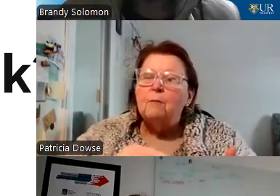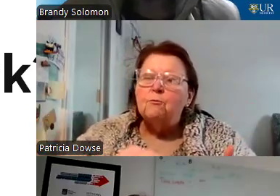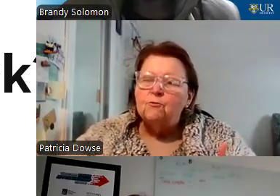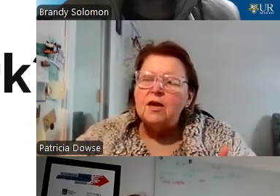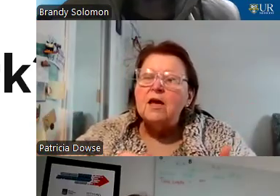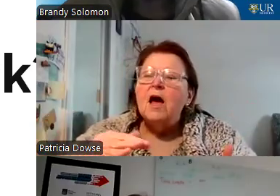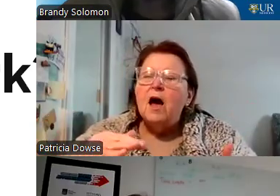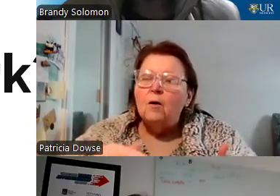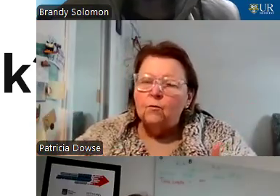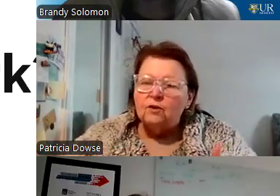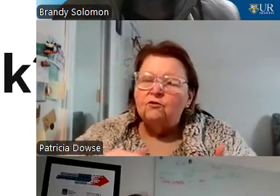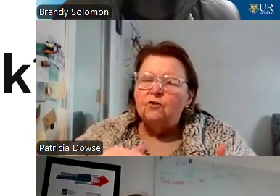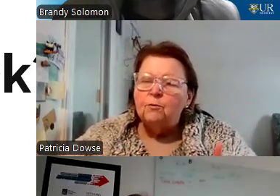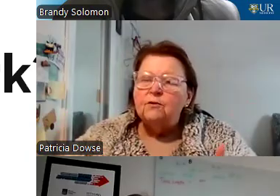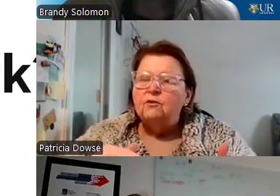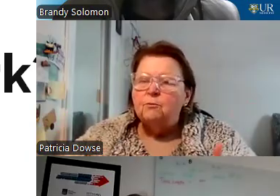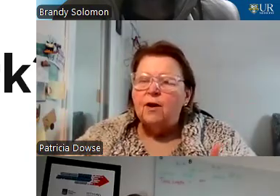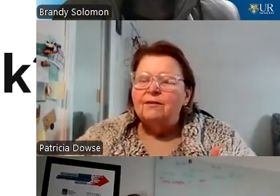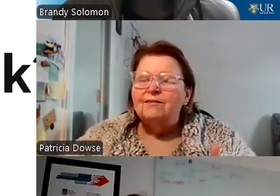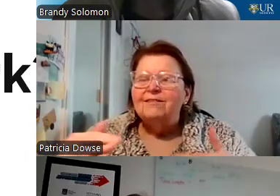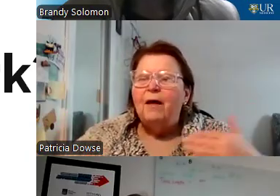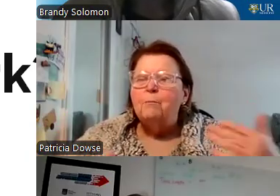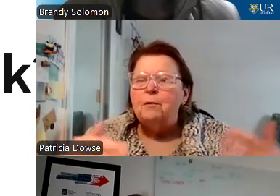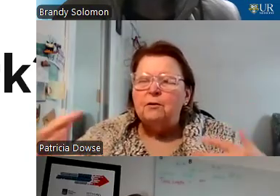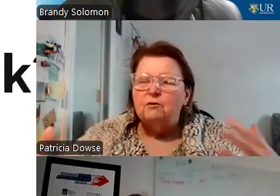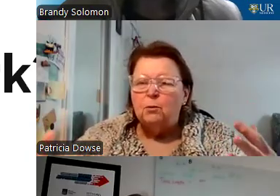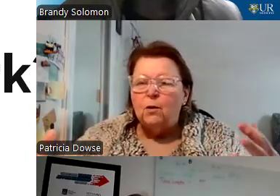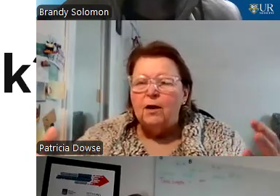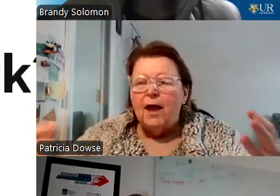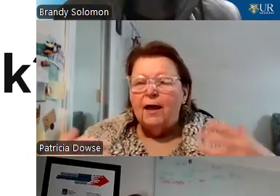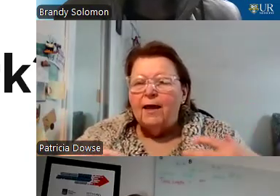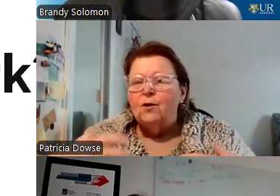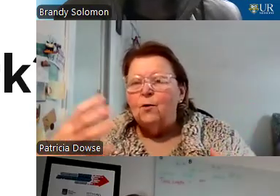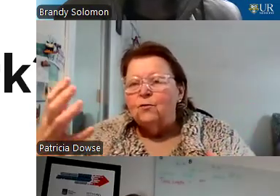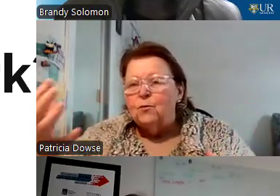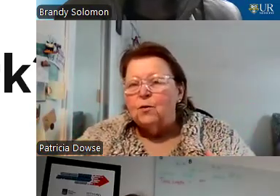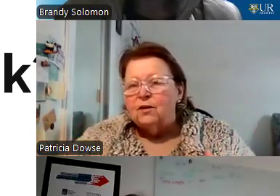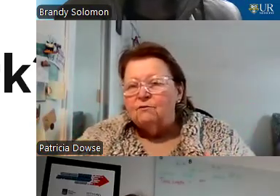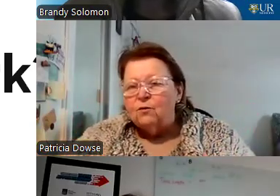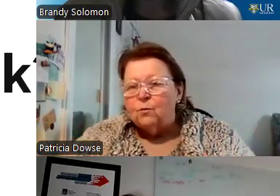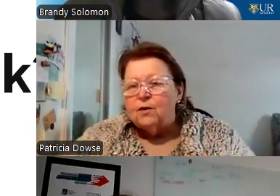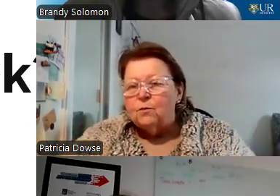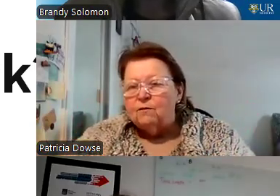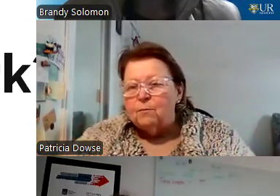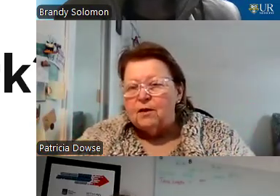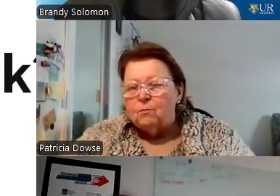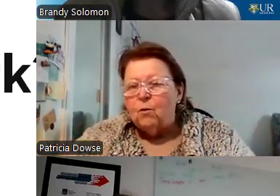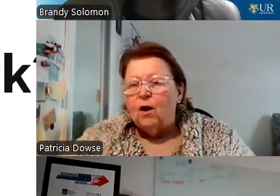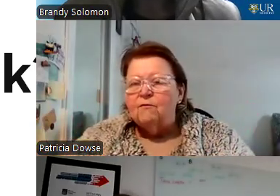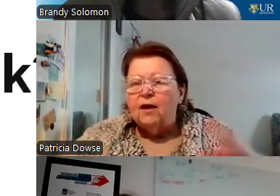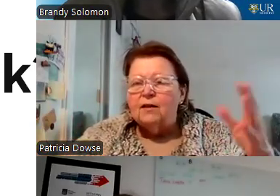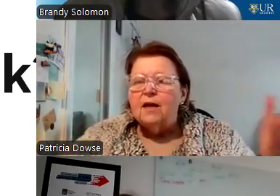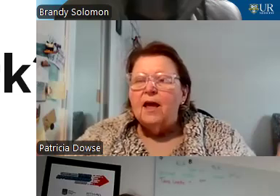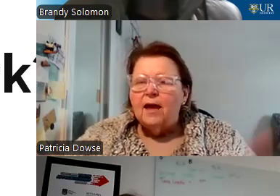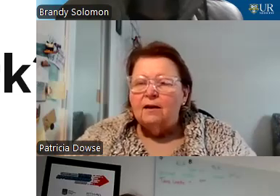program being a free registered apprenticeship process is to help people explore. And I know from the work that I've done already with everybody in the